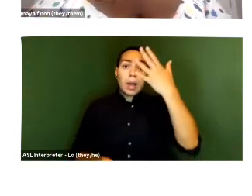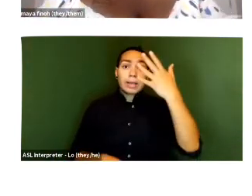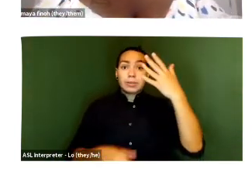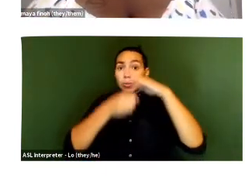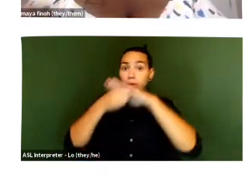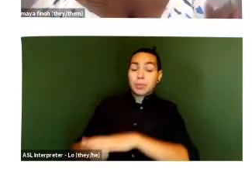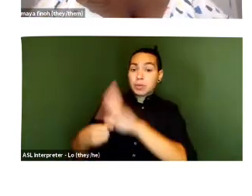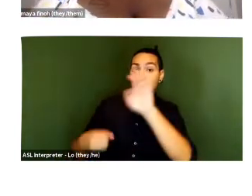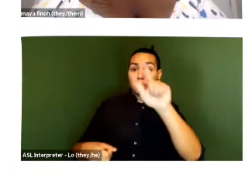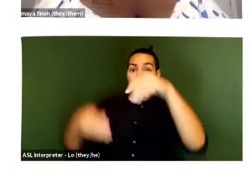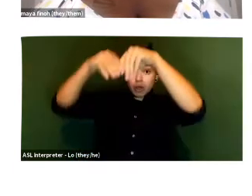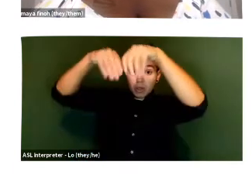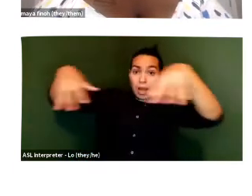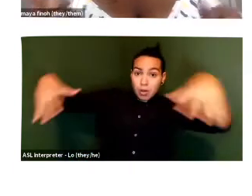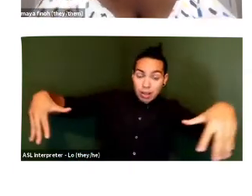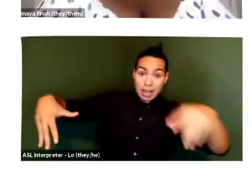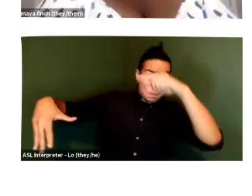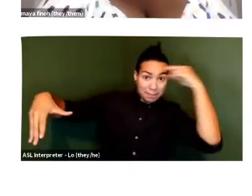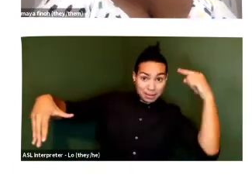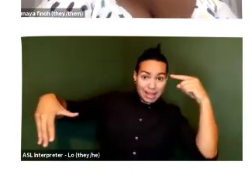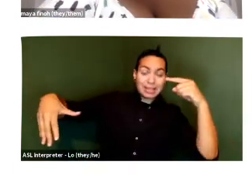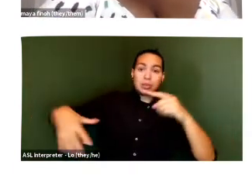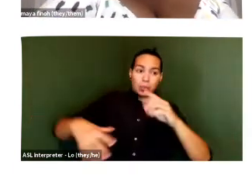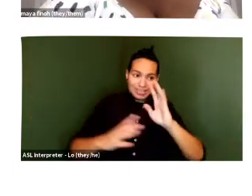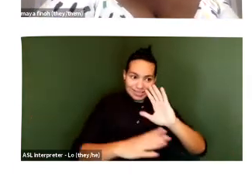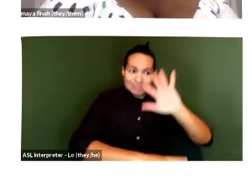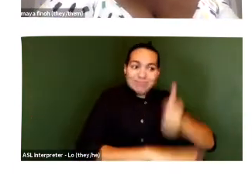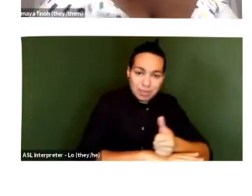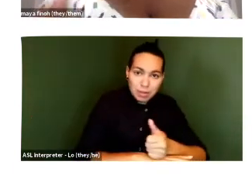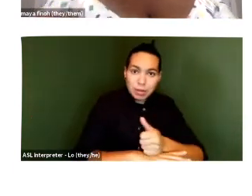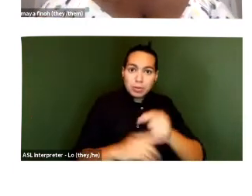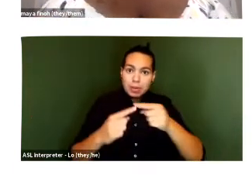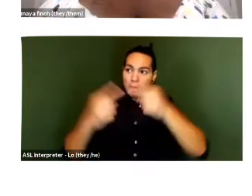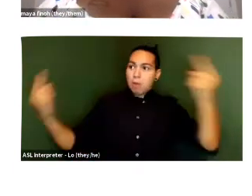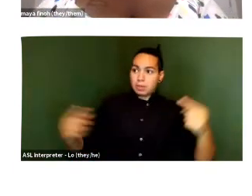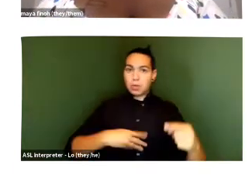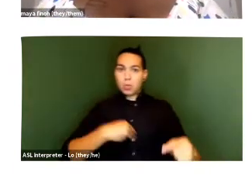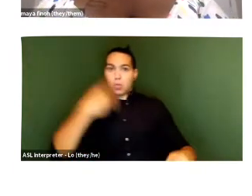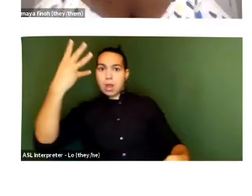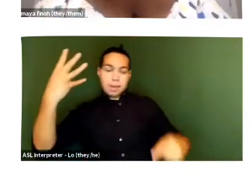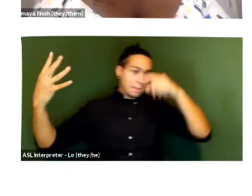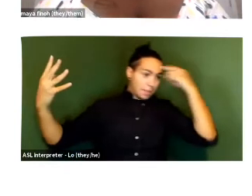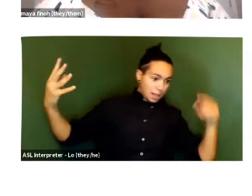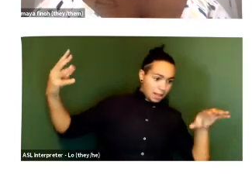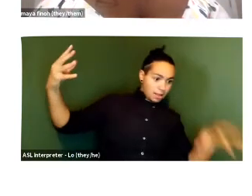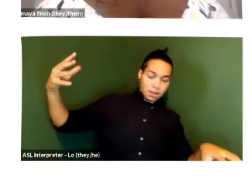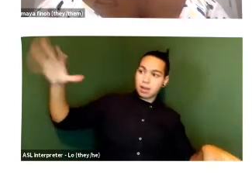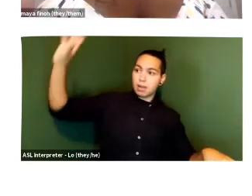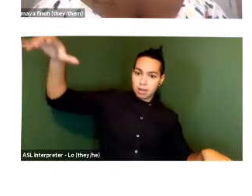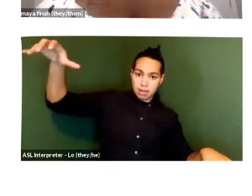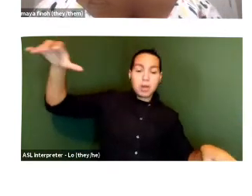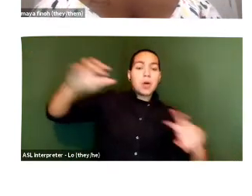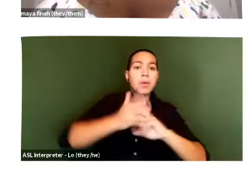that Blackness as a category was formed in opposition to whiteness, all non-Black people can engage in